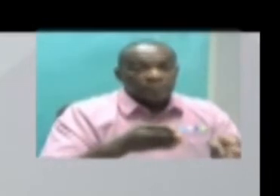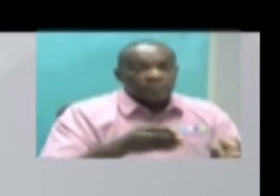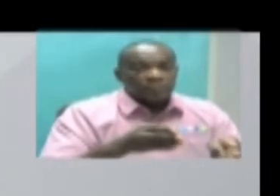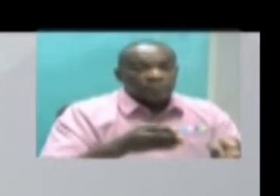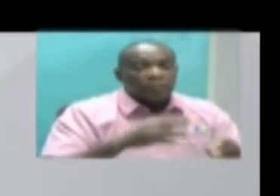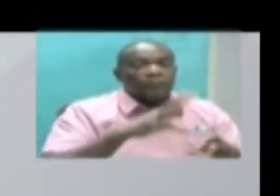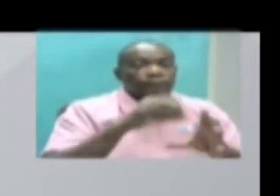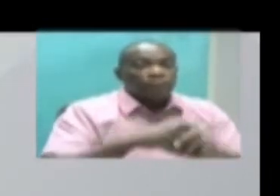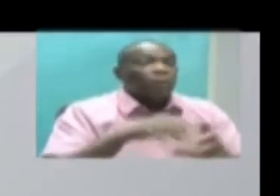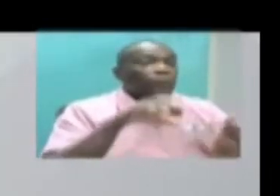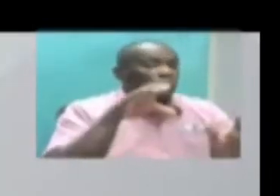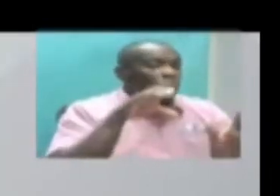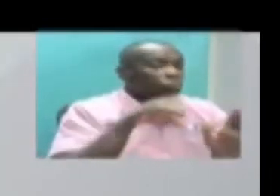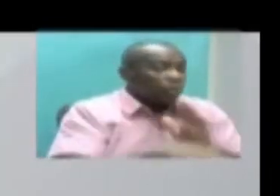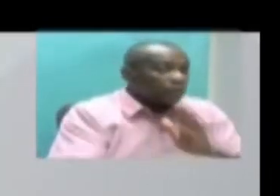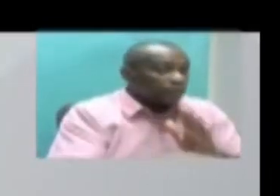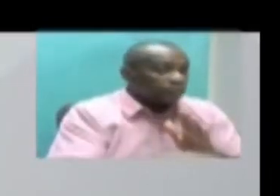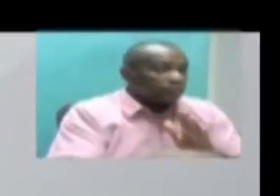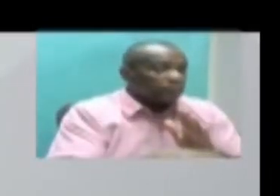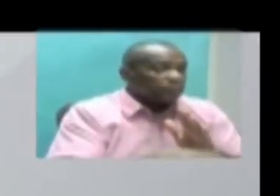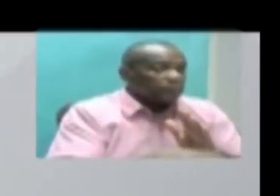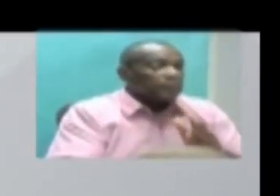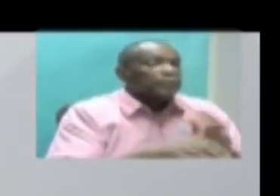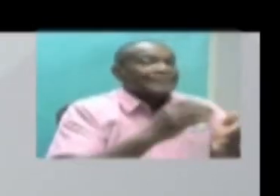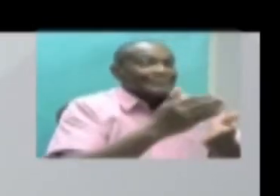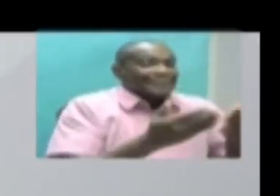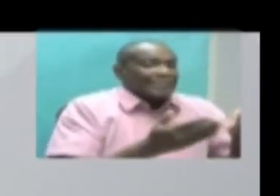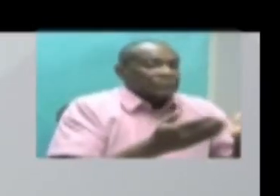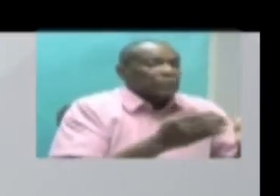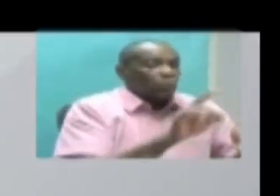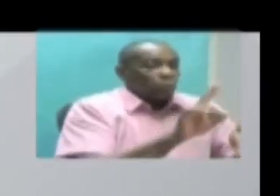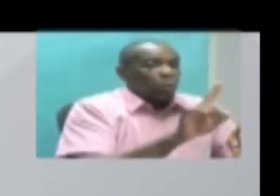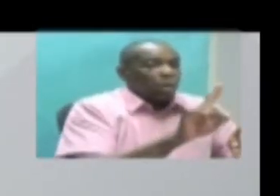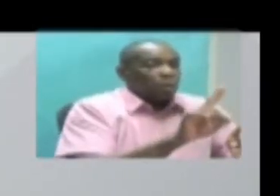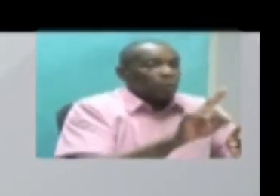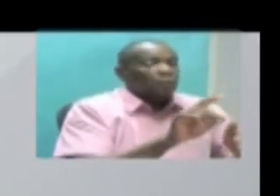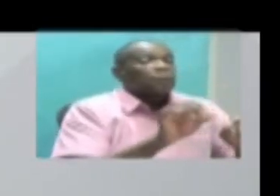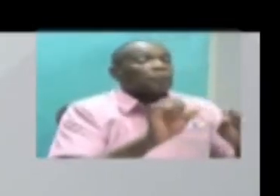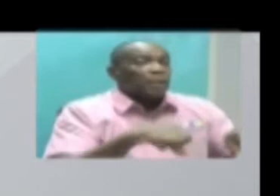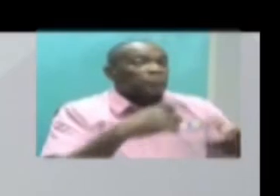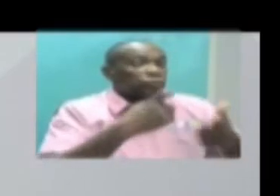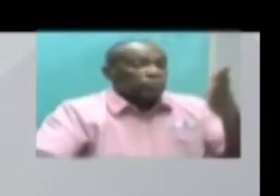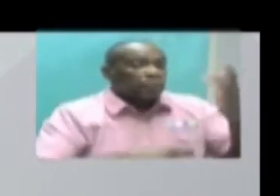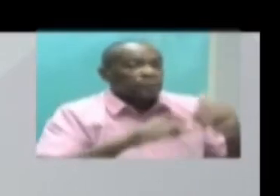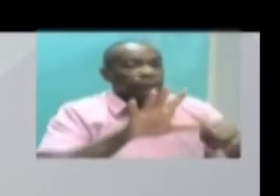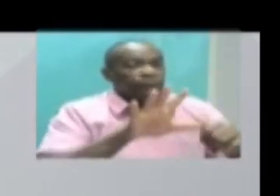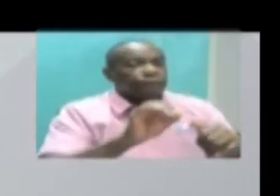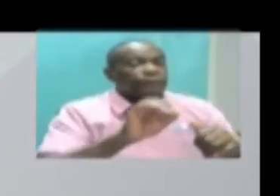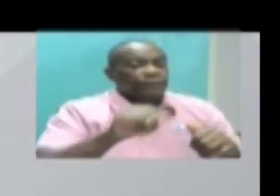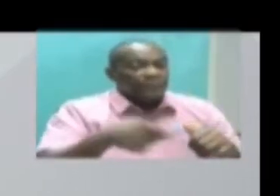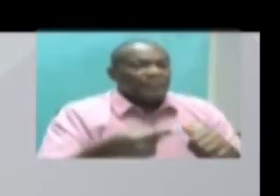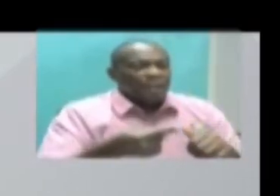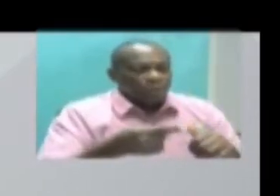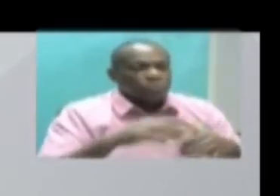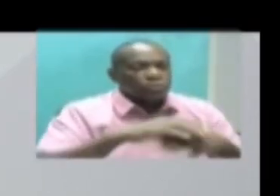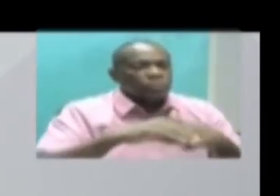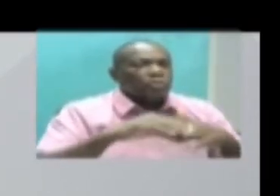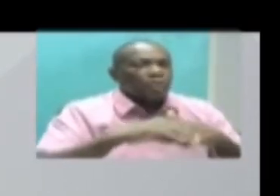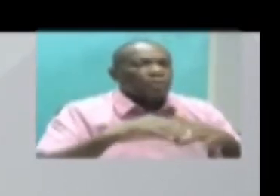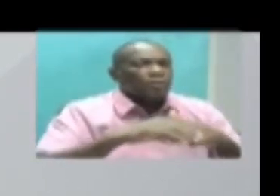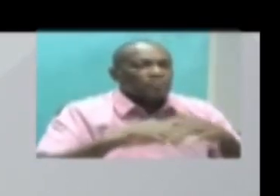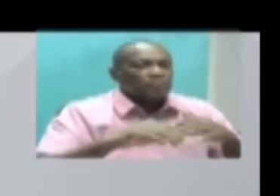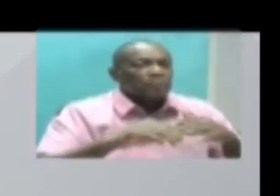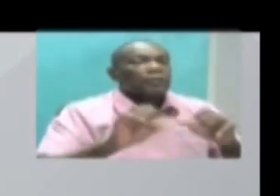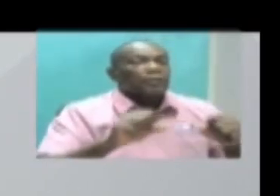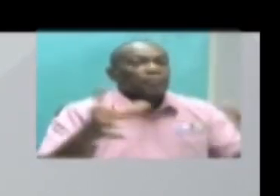an offense under subsection 1 is liable on summary conviction to a fine of $50,000 and to imprisonment for 10